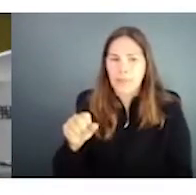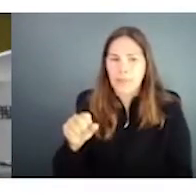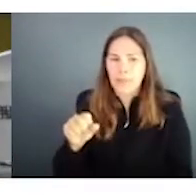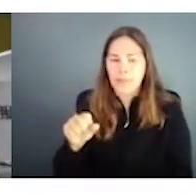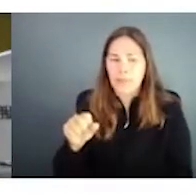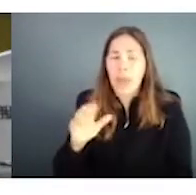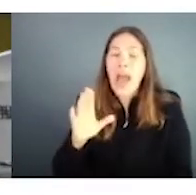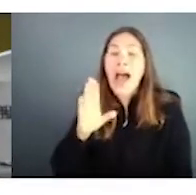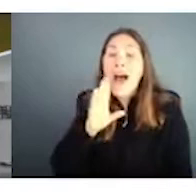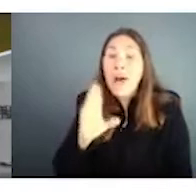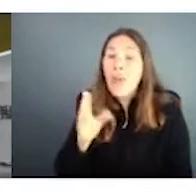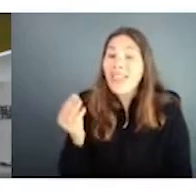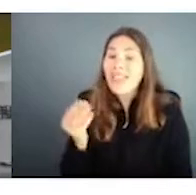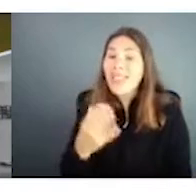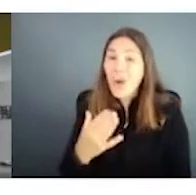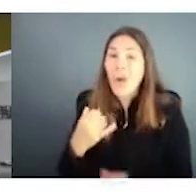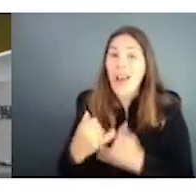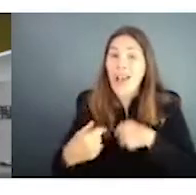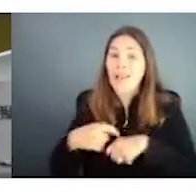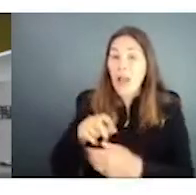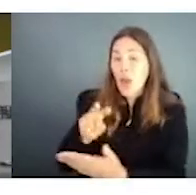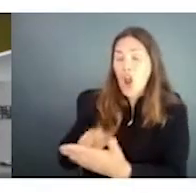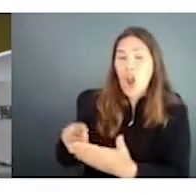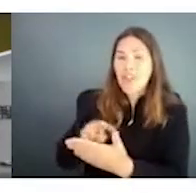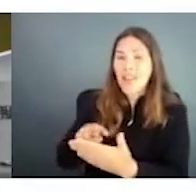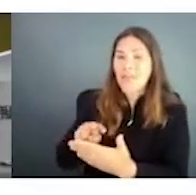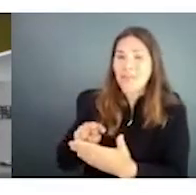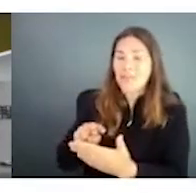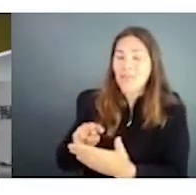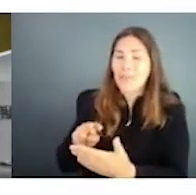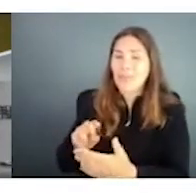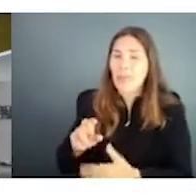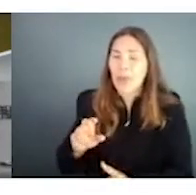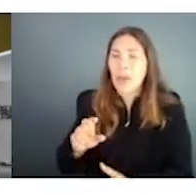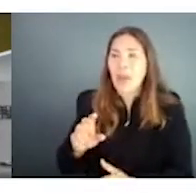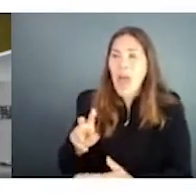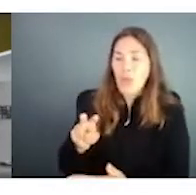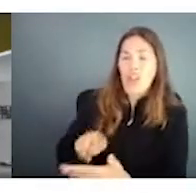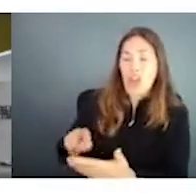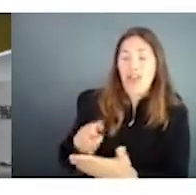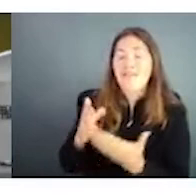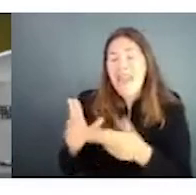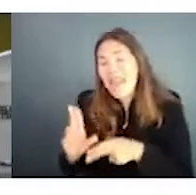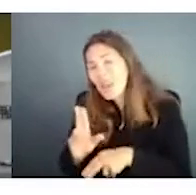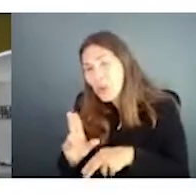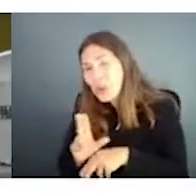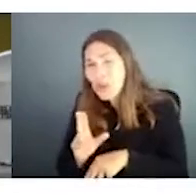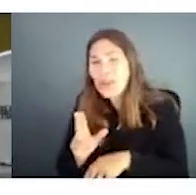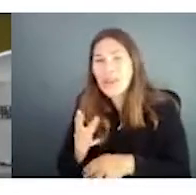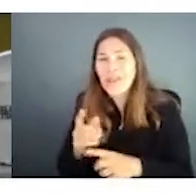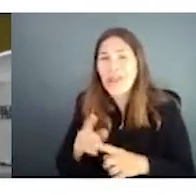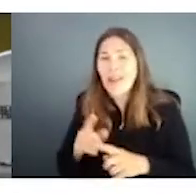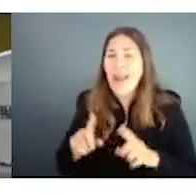I will say the last time I reviewed them, I would review them and I might use them, but